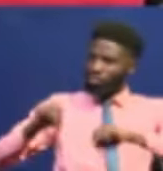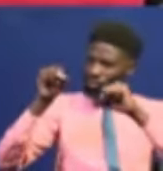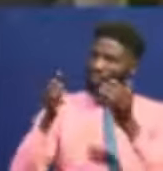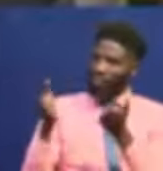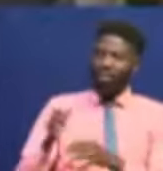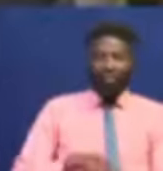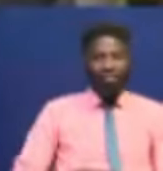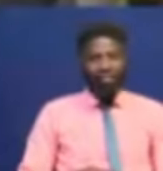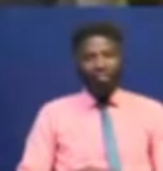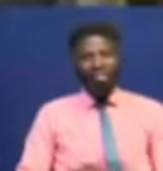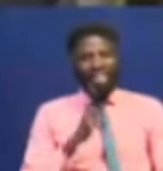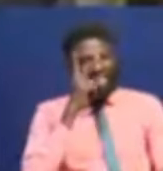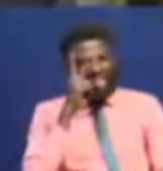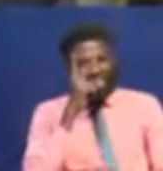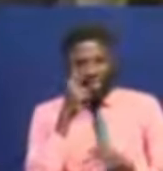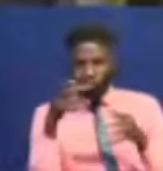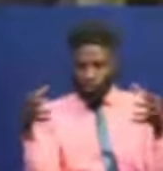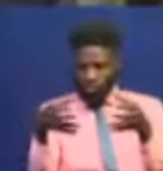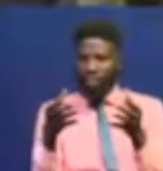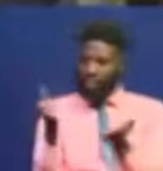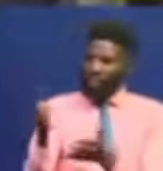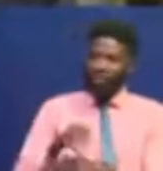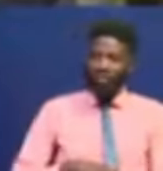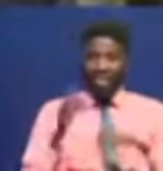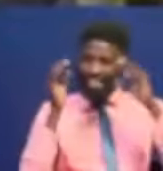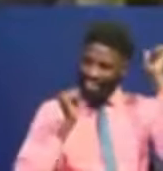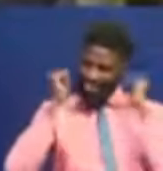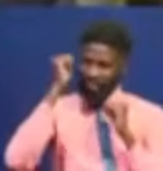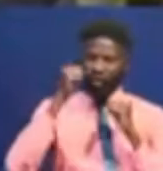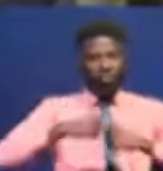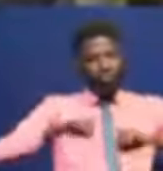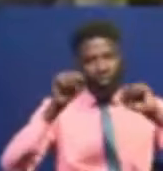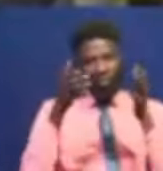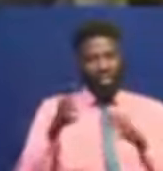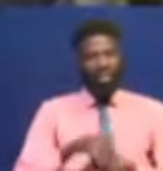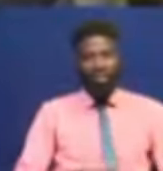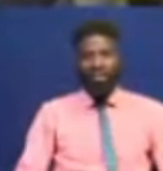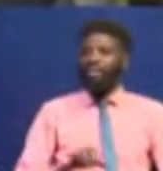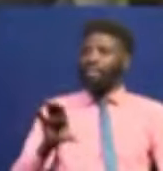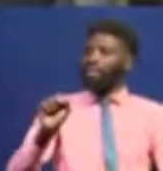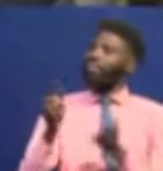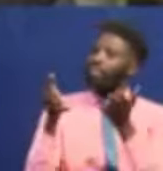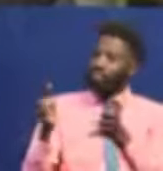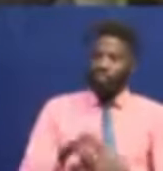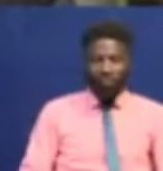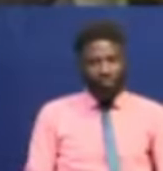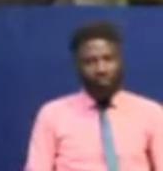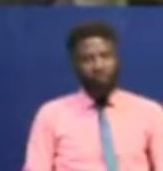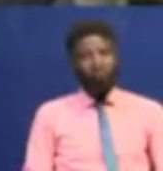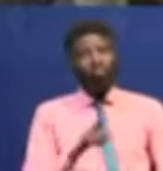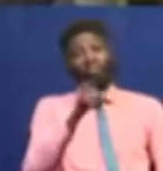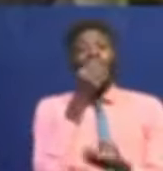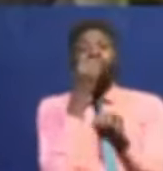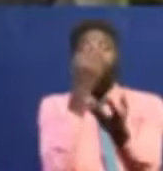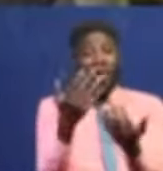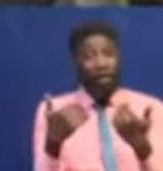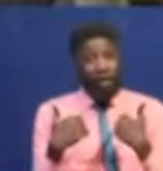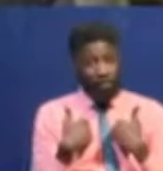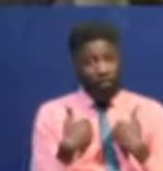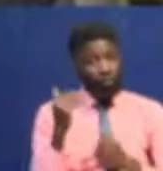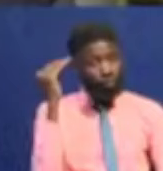of the Intelligence, the Head of the Military, and Cabinet Secretaries in those dockets. Did you have information